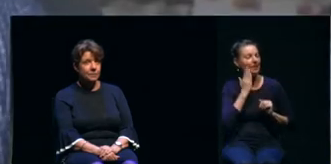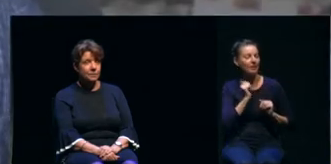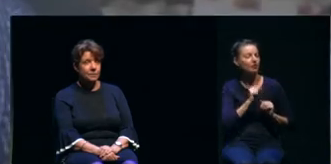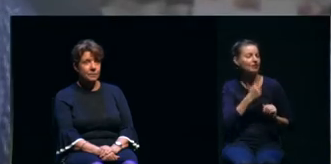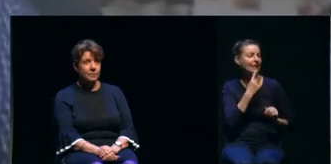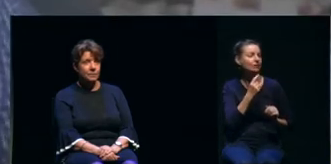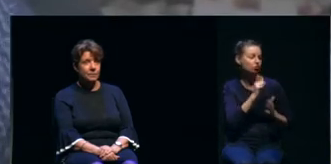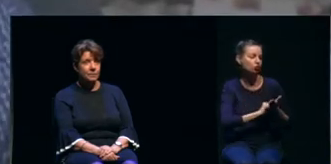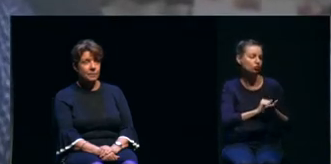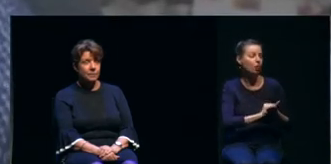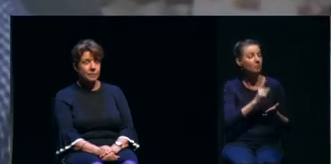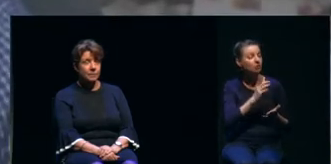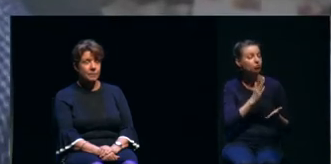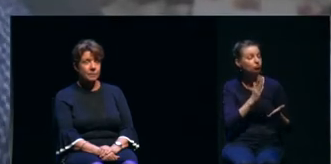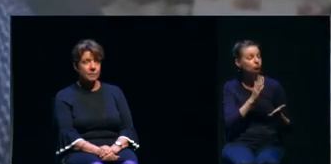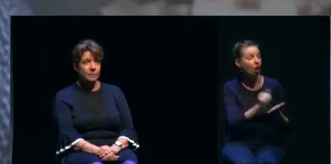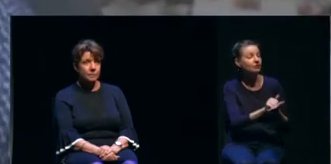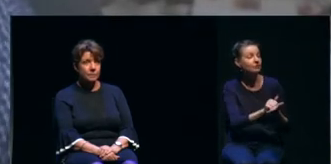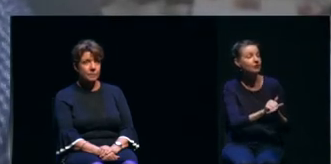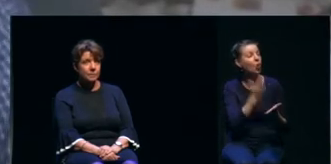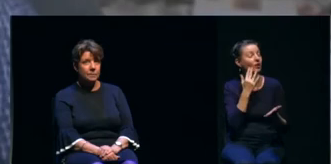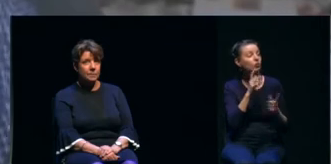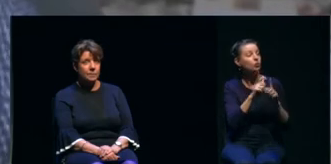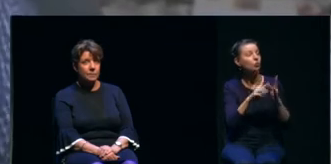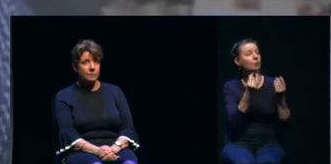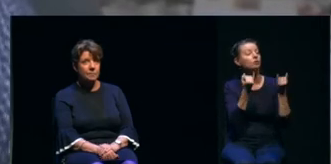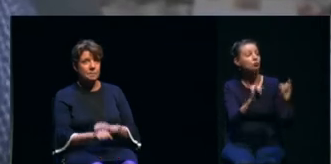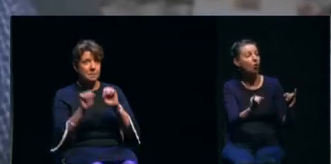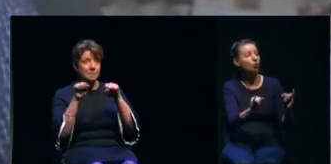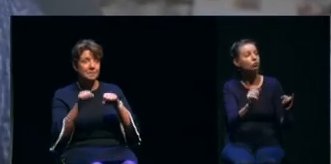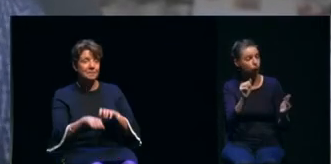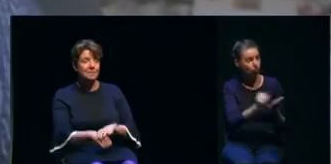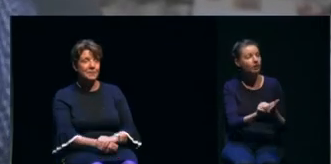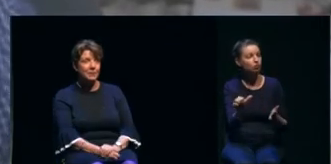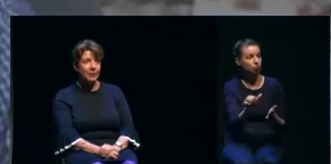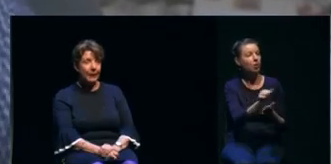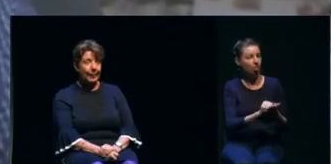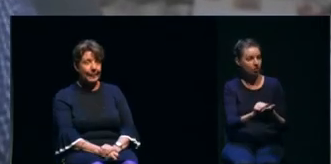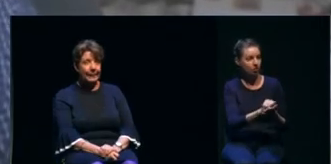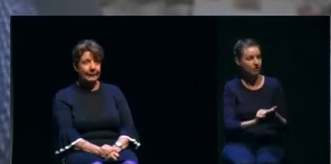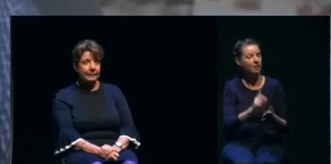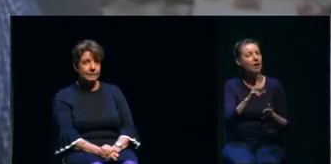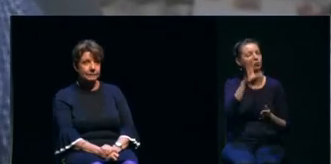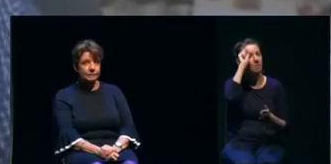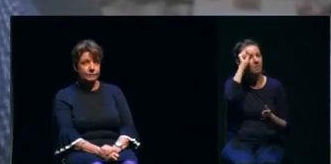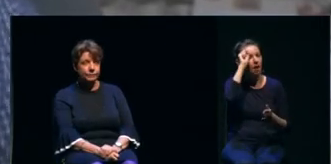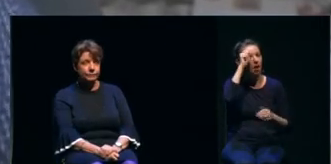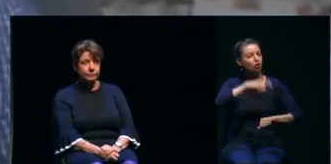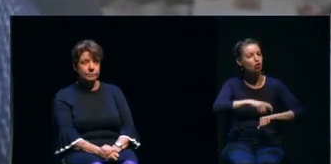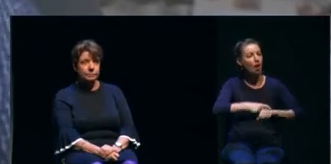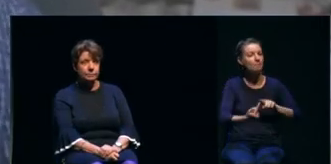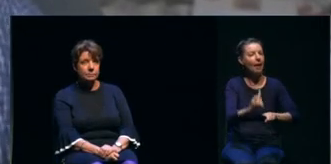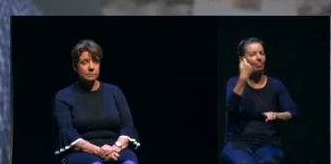she was right to apologise. If you do something wrong, you should always apologise. But yeah, it's always worth remembering. The atmosphere then was